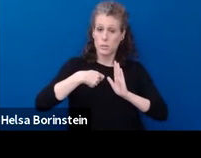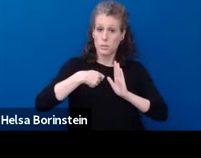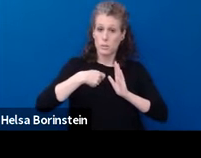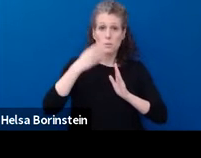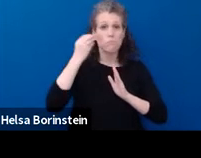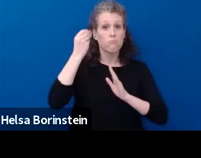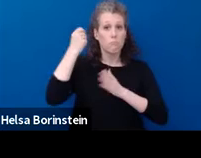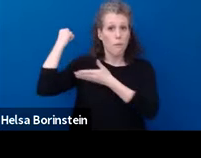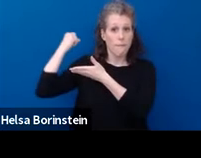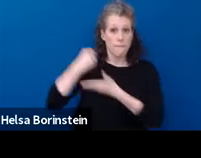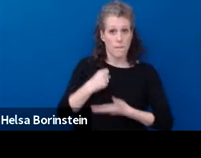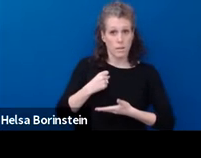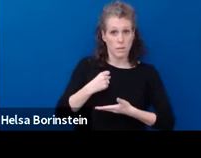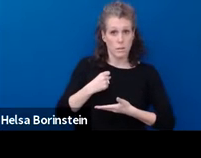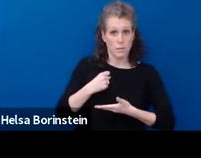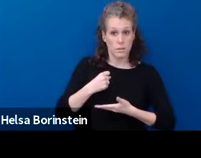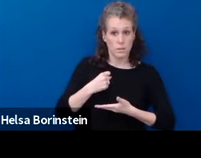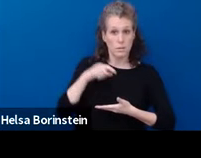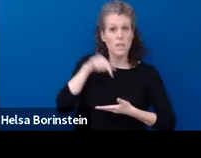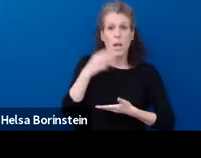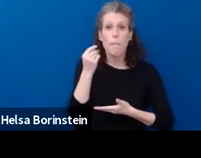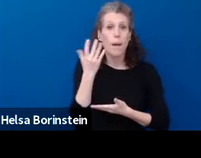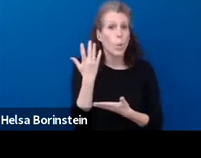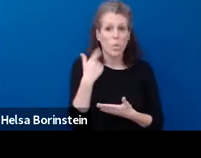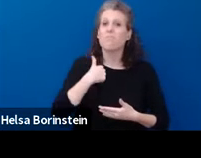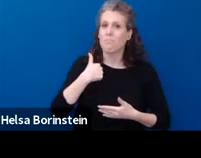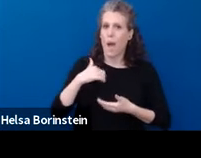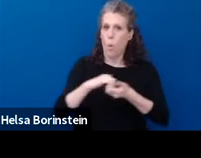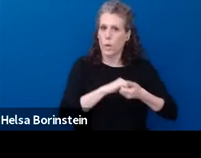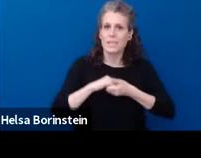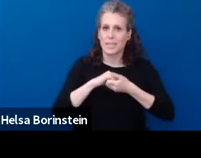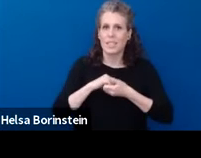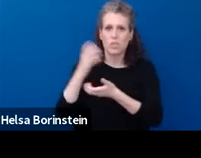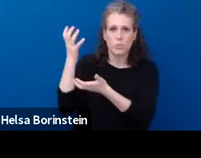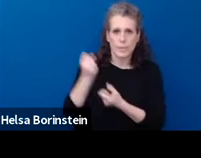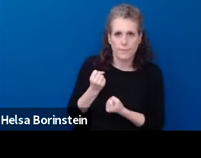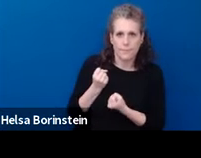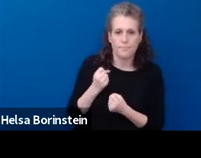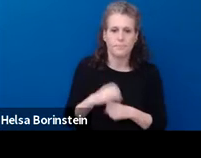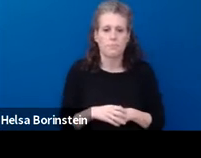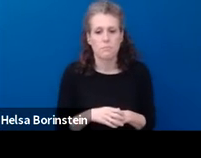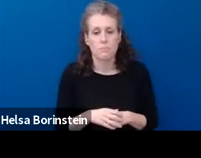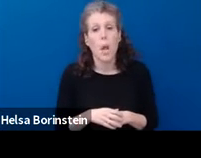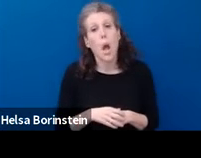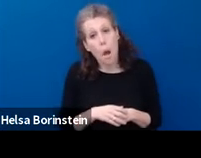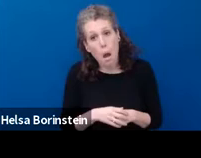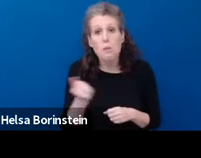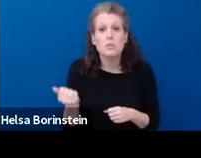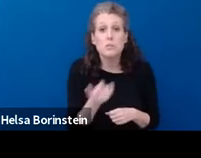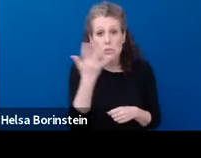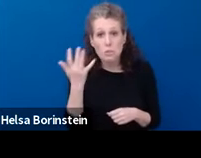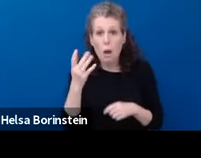funded and the money is received by my organization. I sometimes receive gift cards